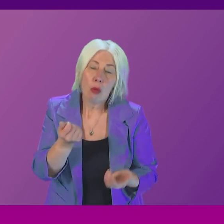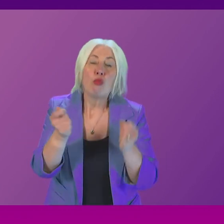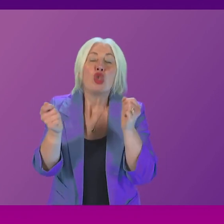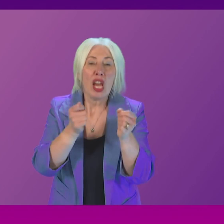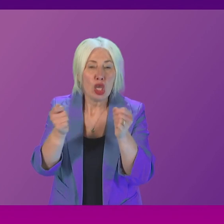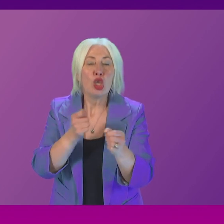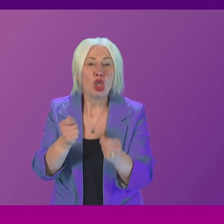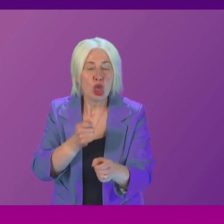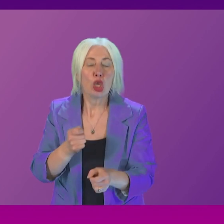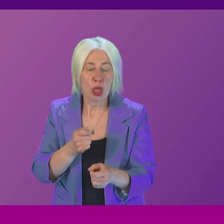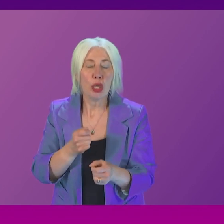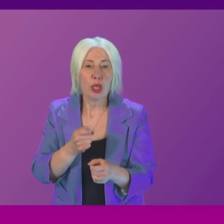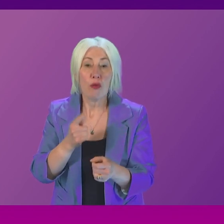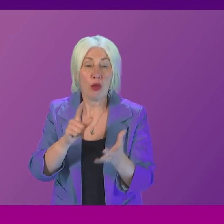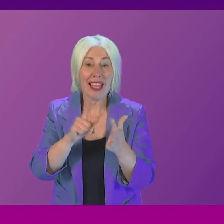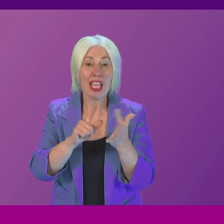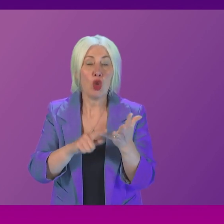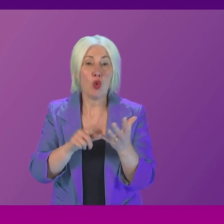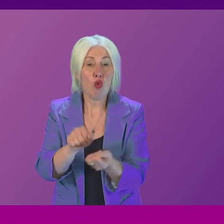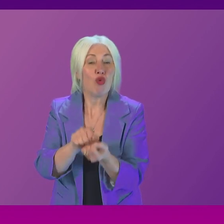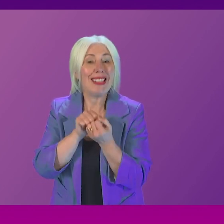to the EU